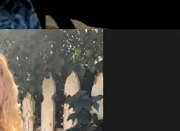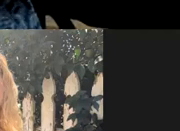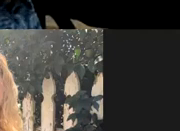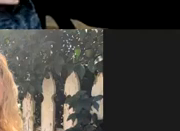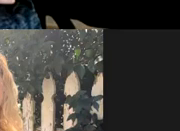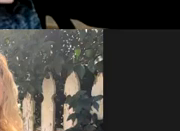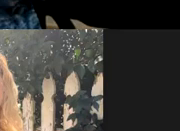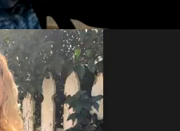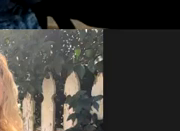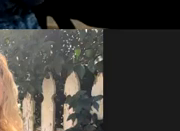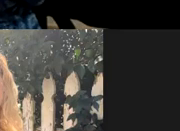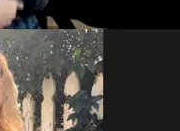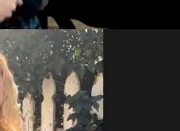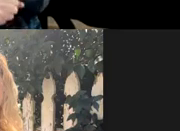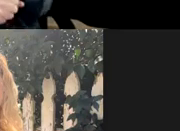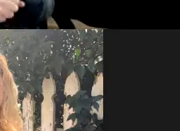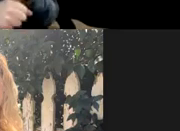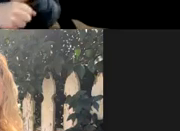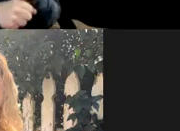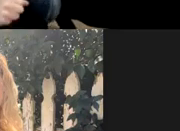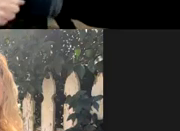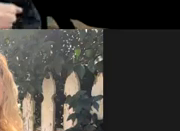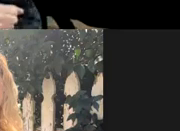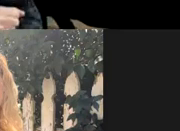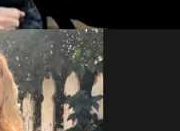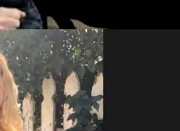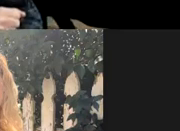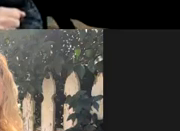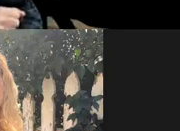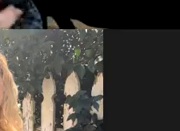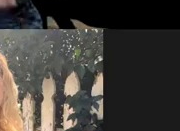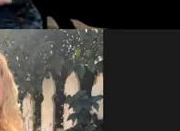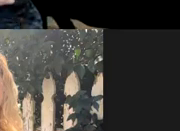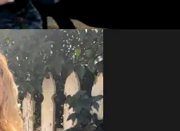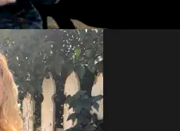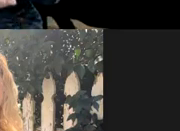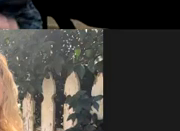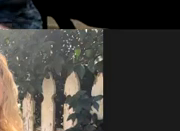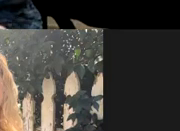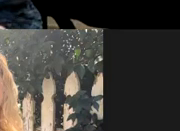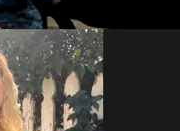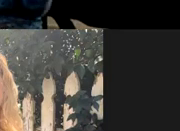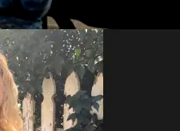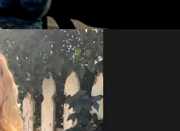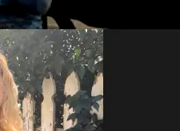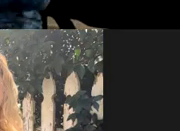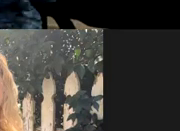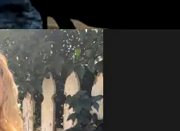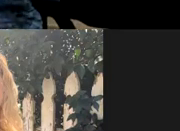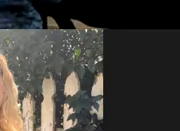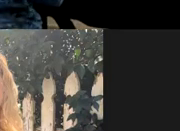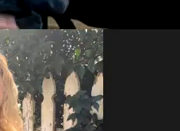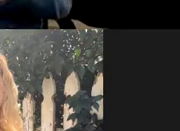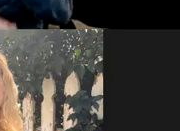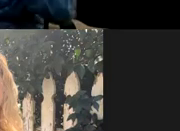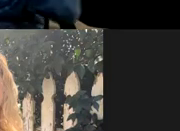amount, that unfortunately is a lawful reason to deny an applicant. However, that policy has to